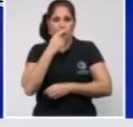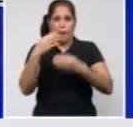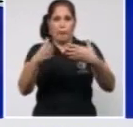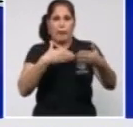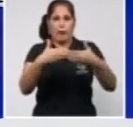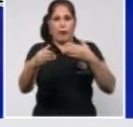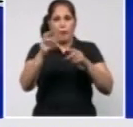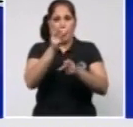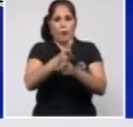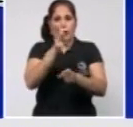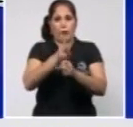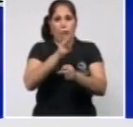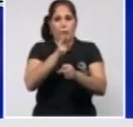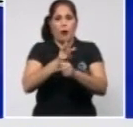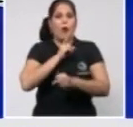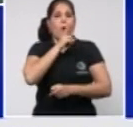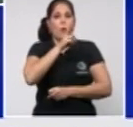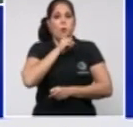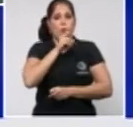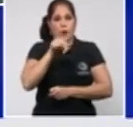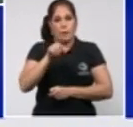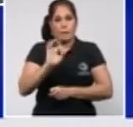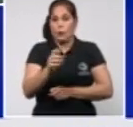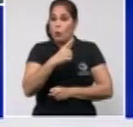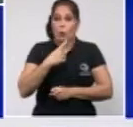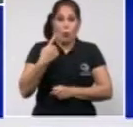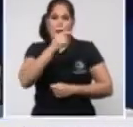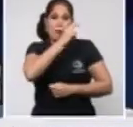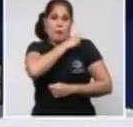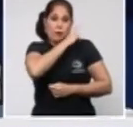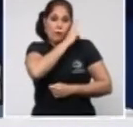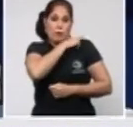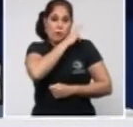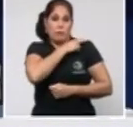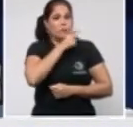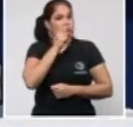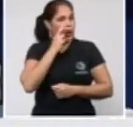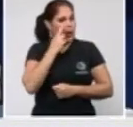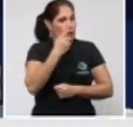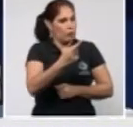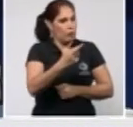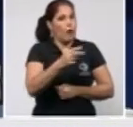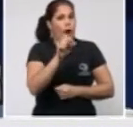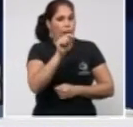Meanwhile, Cuba occupies 21st place on this list. This is